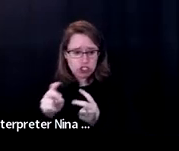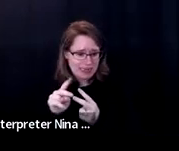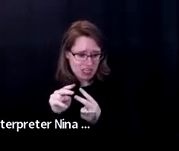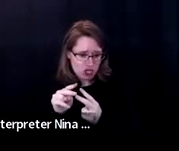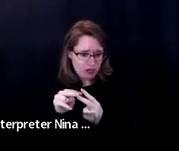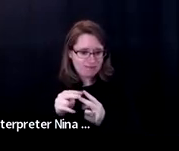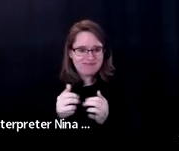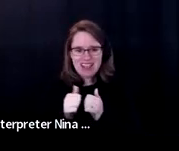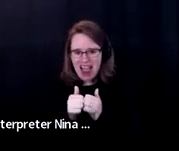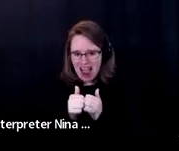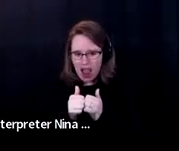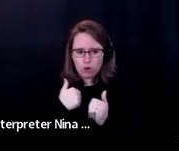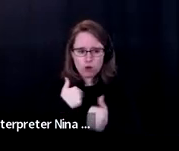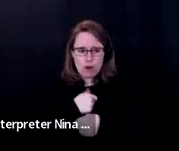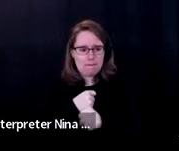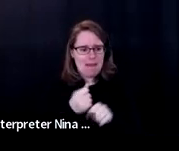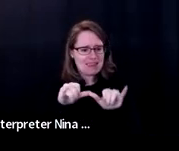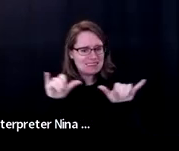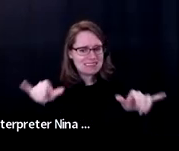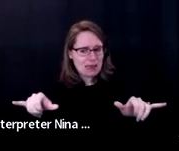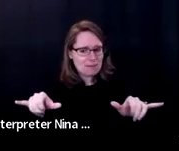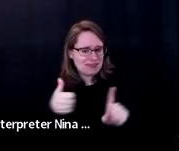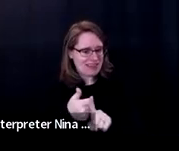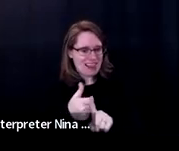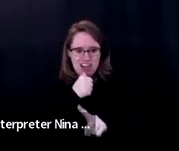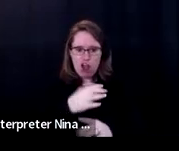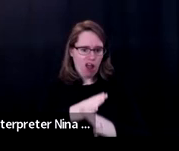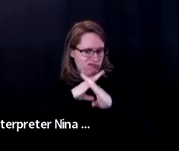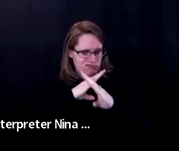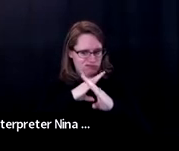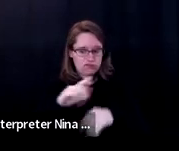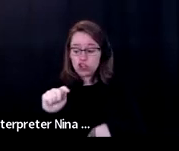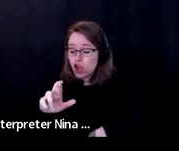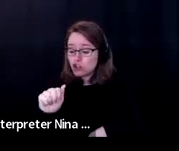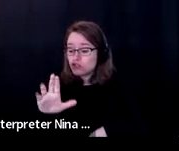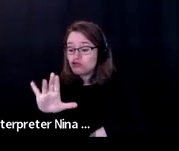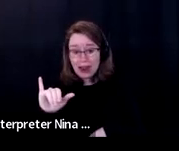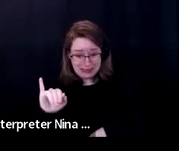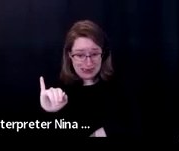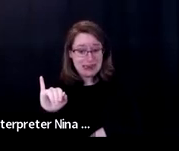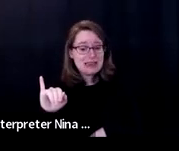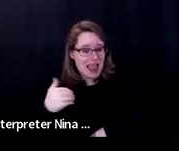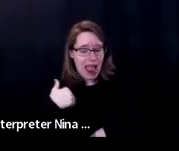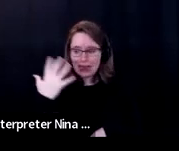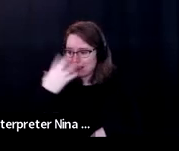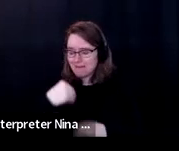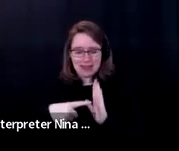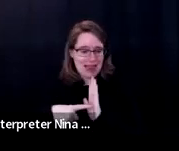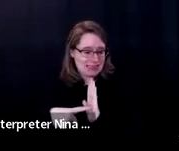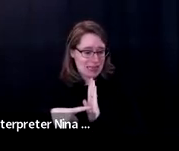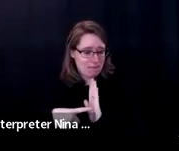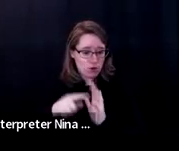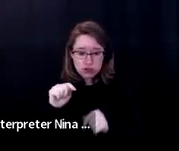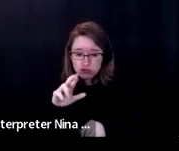also create systems that are not getting in the way? And I think Tracy had a really lovely example. Tracy, would you be willing to share